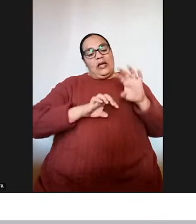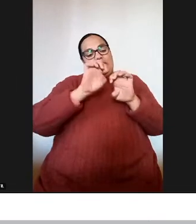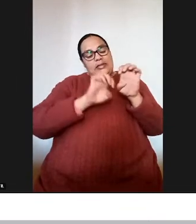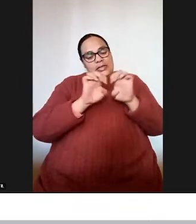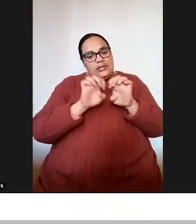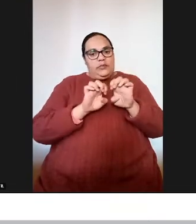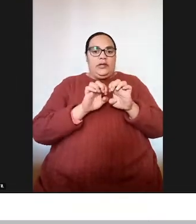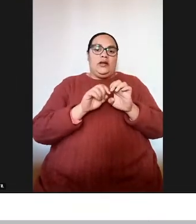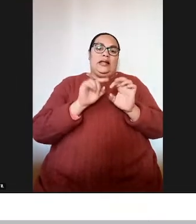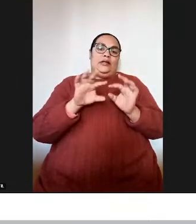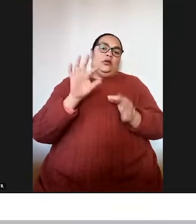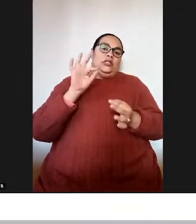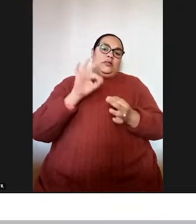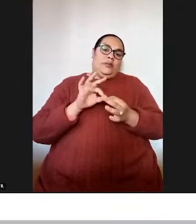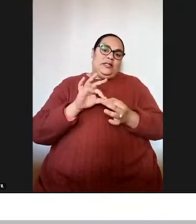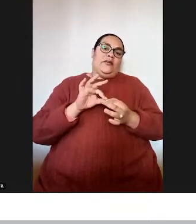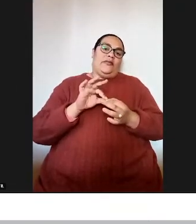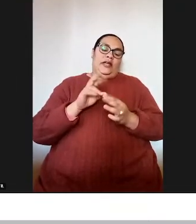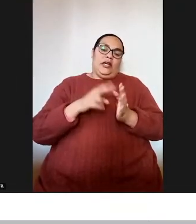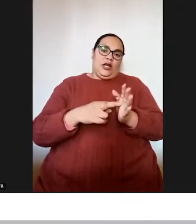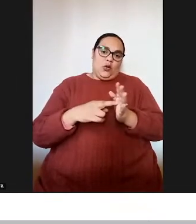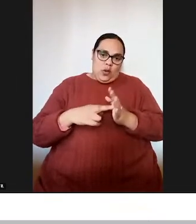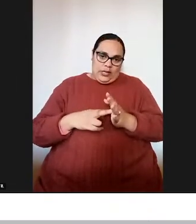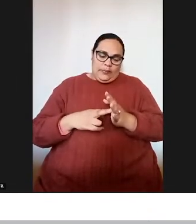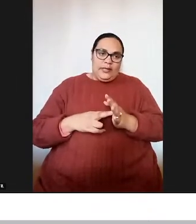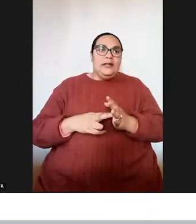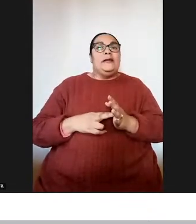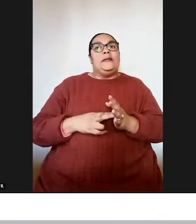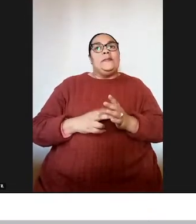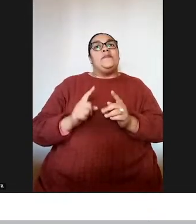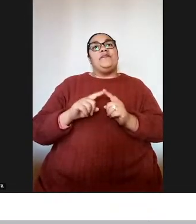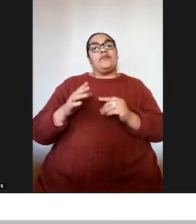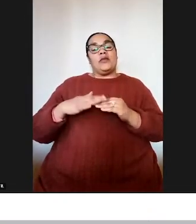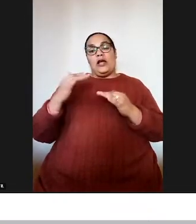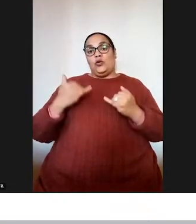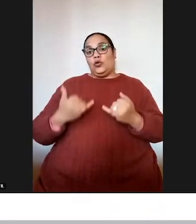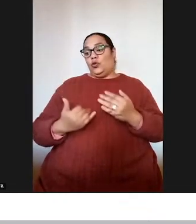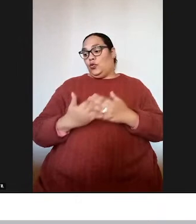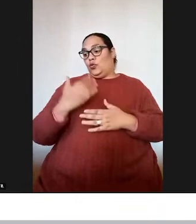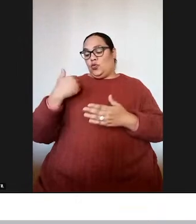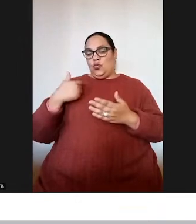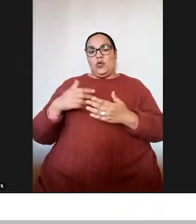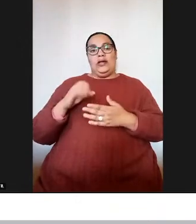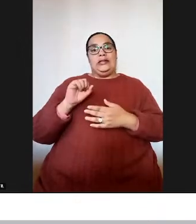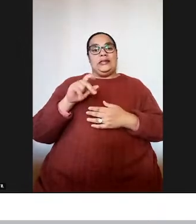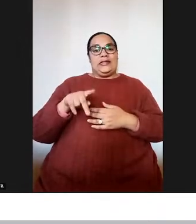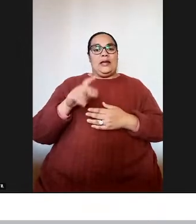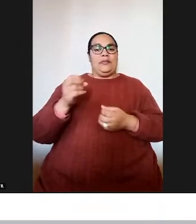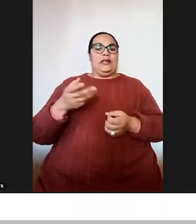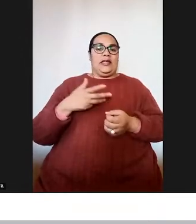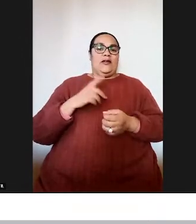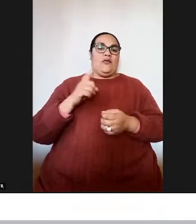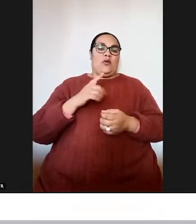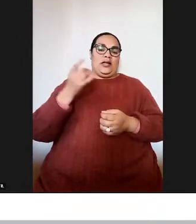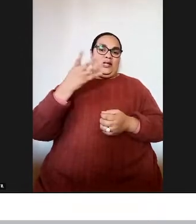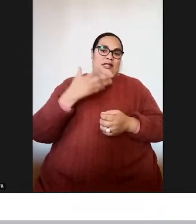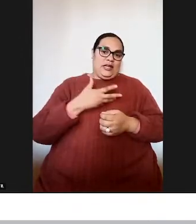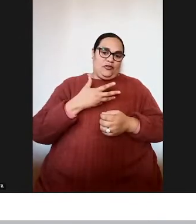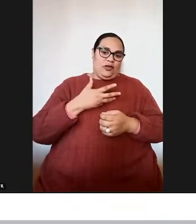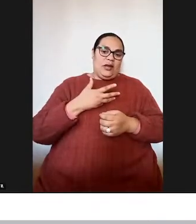that specific requirement. Most recently, SAPS have given us an indication,